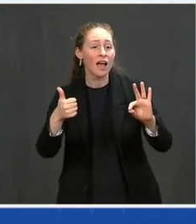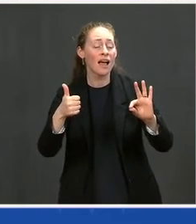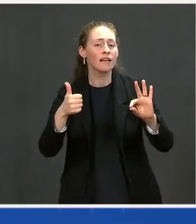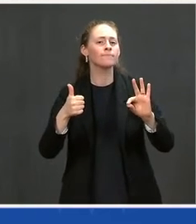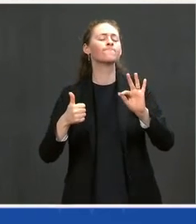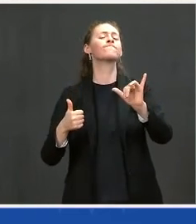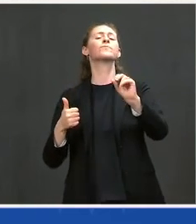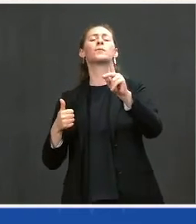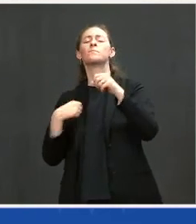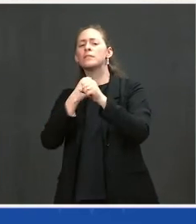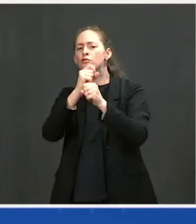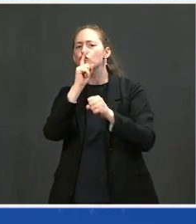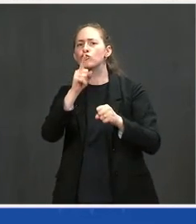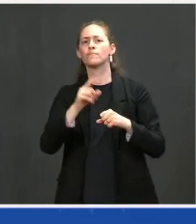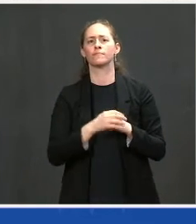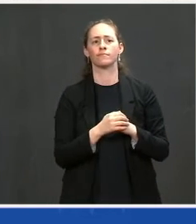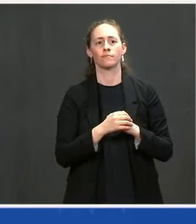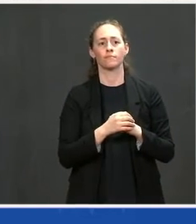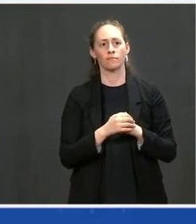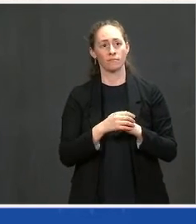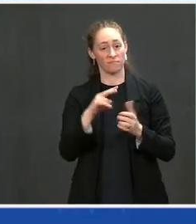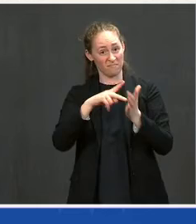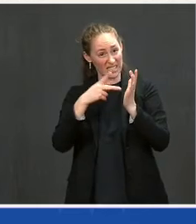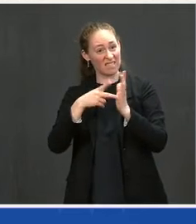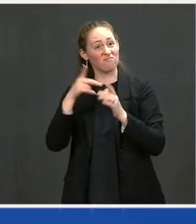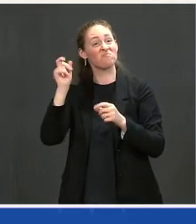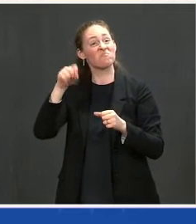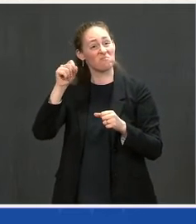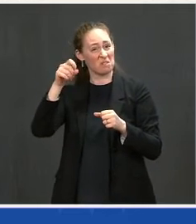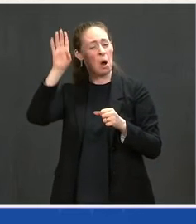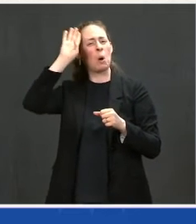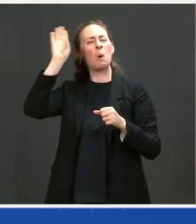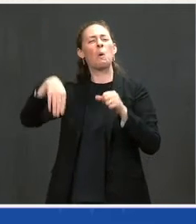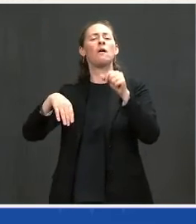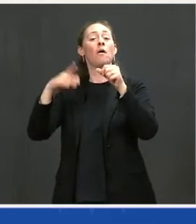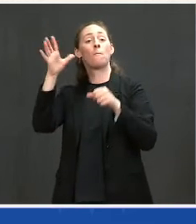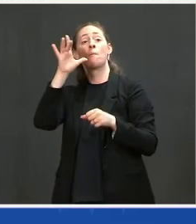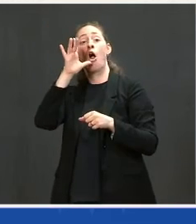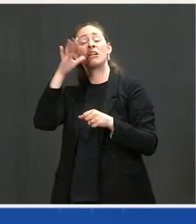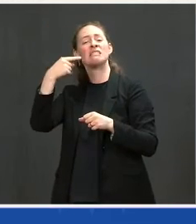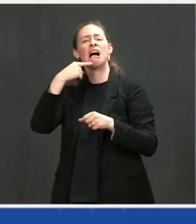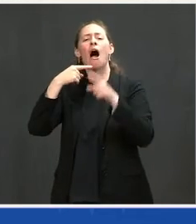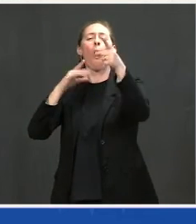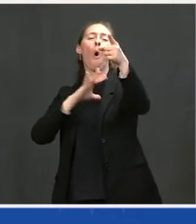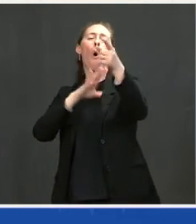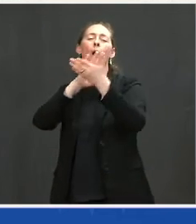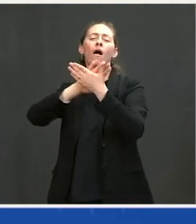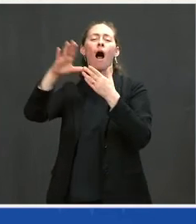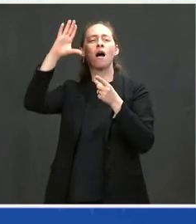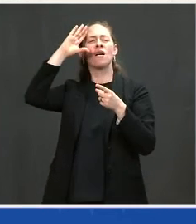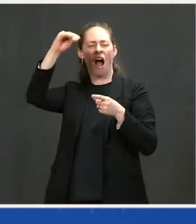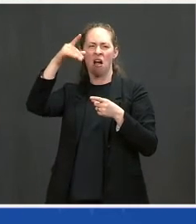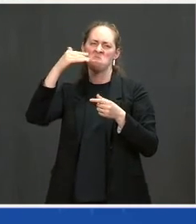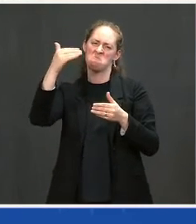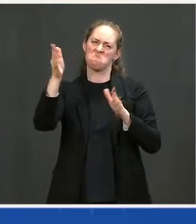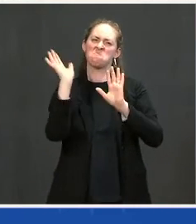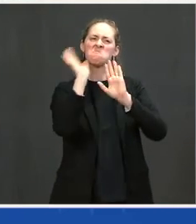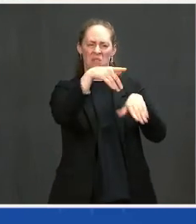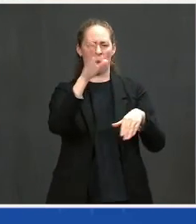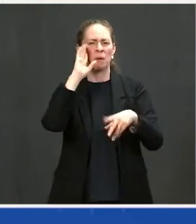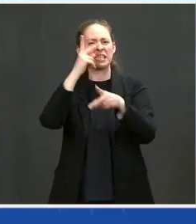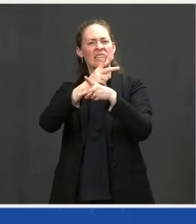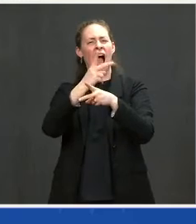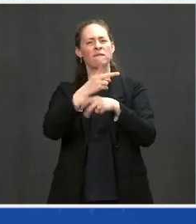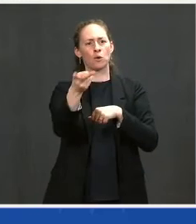Biden's a nice guy and he'll take care of him. What a desperate act to have to take.